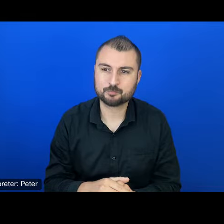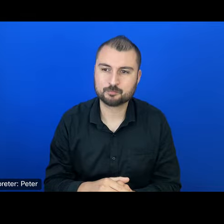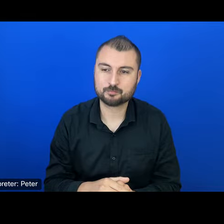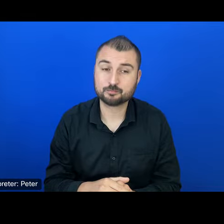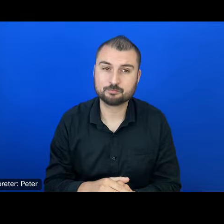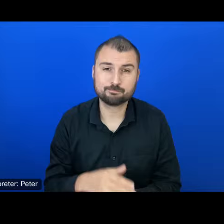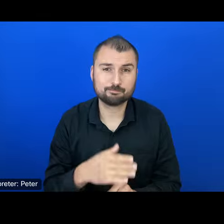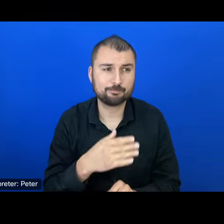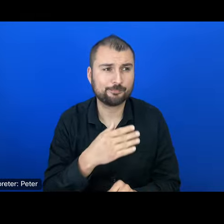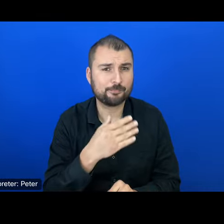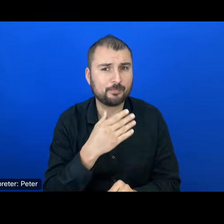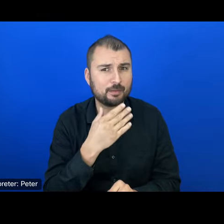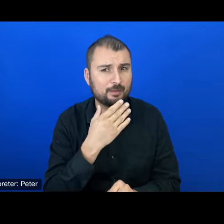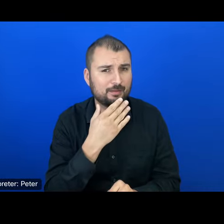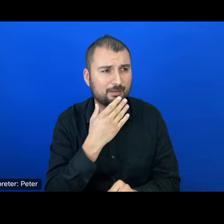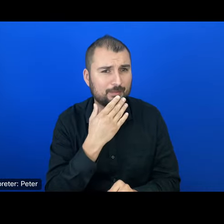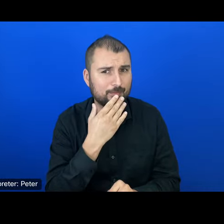Thank you.